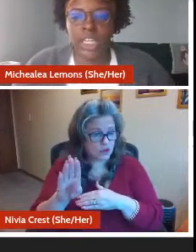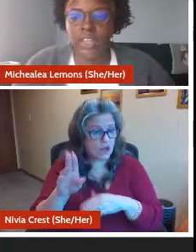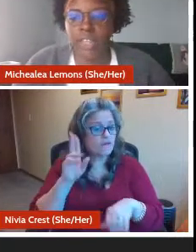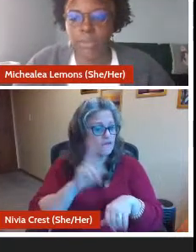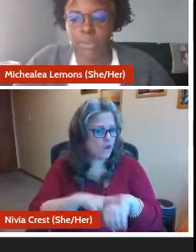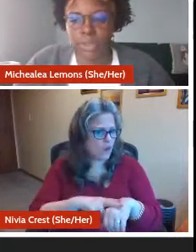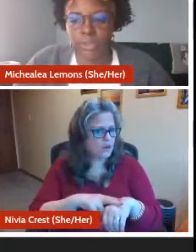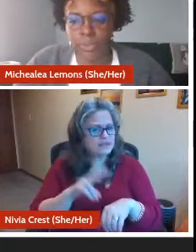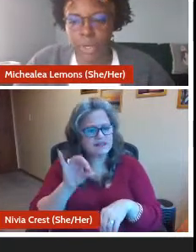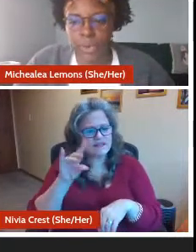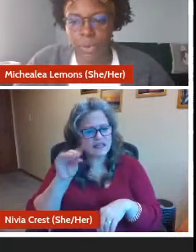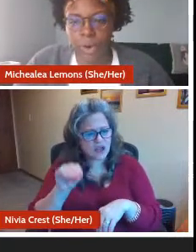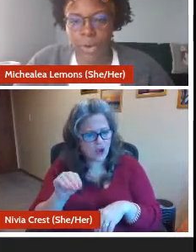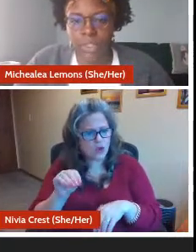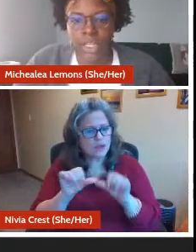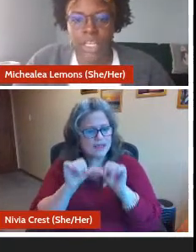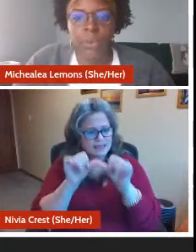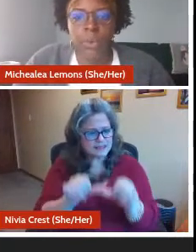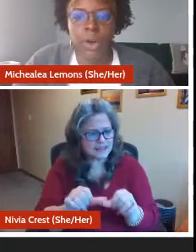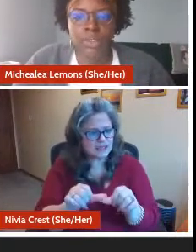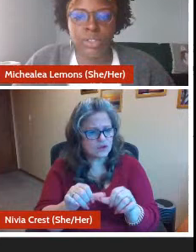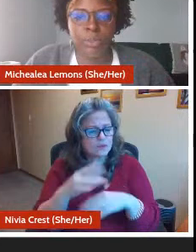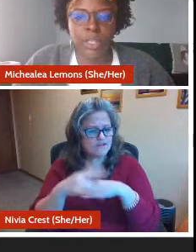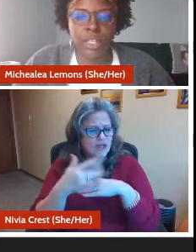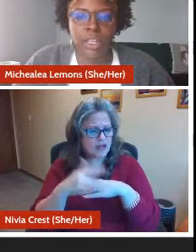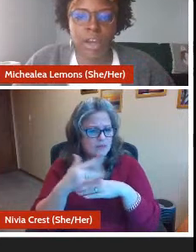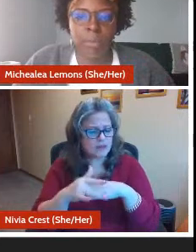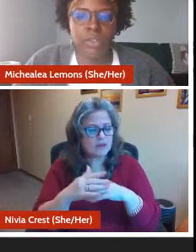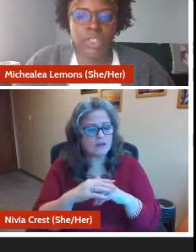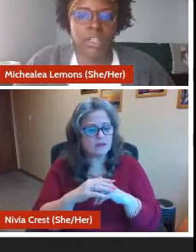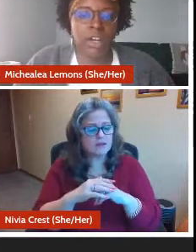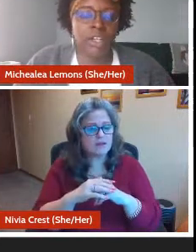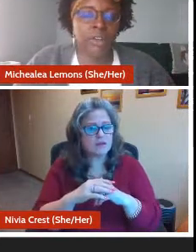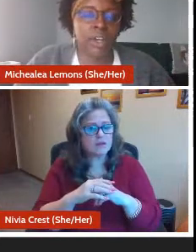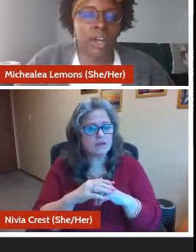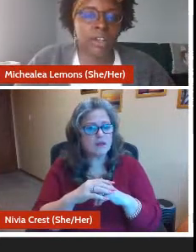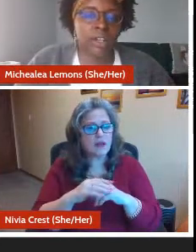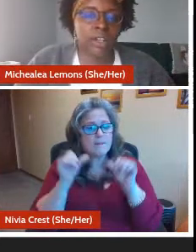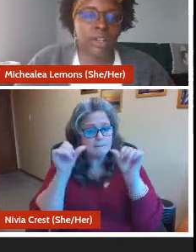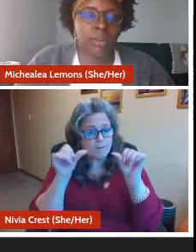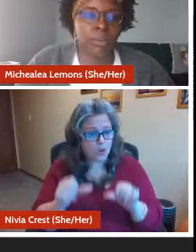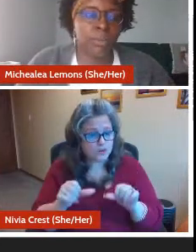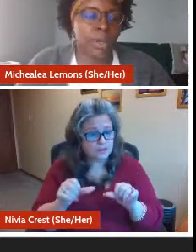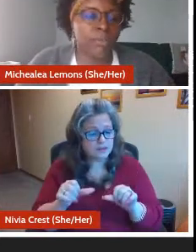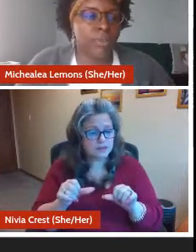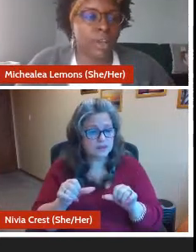will stay available for you all. It will also be posted